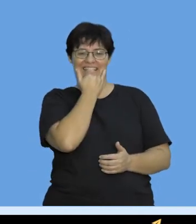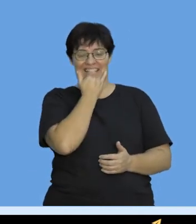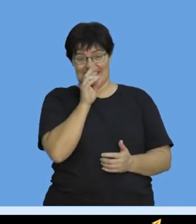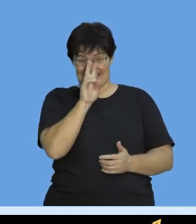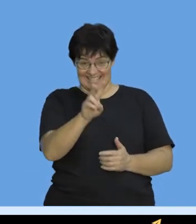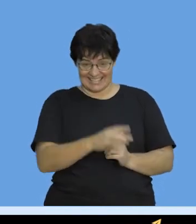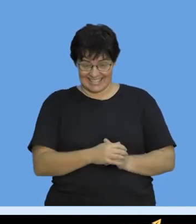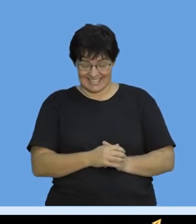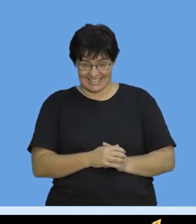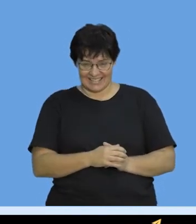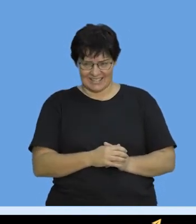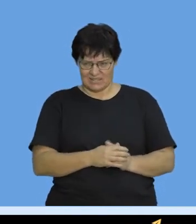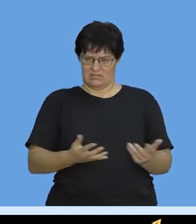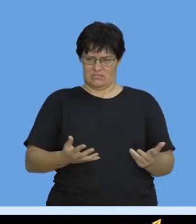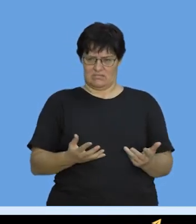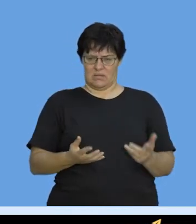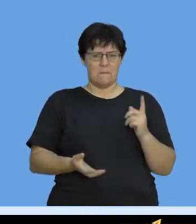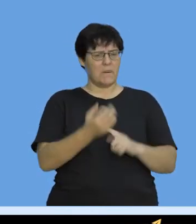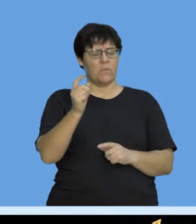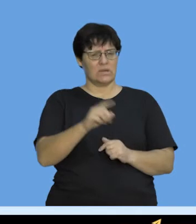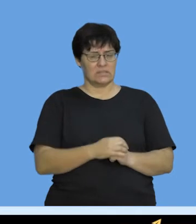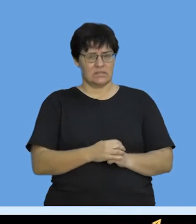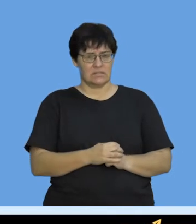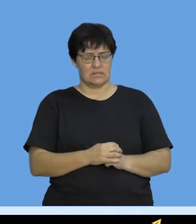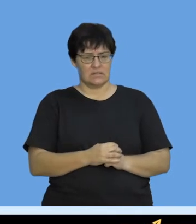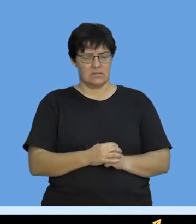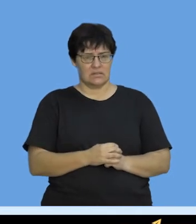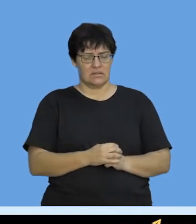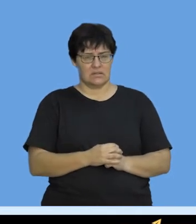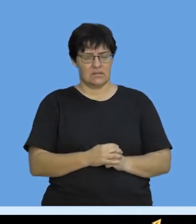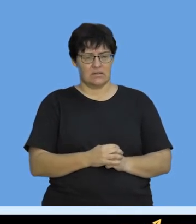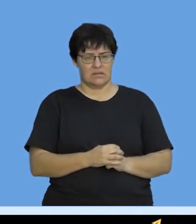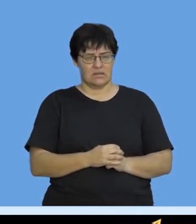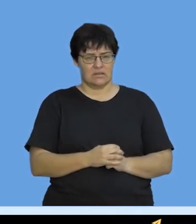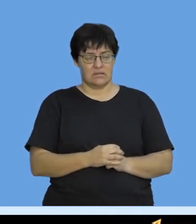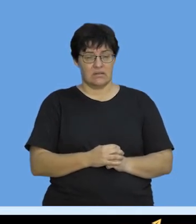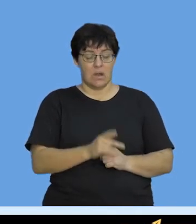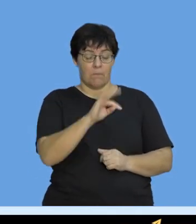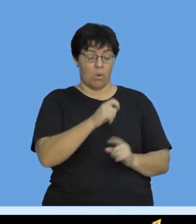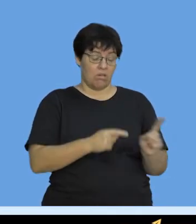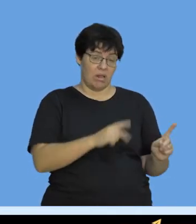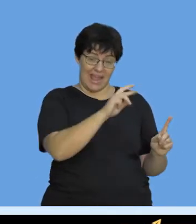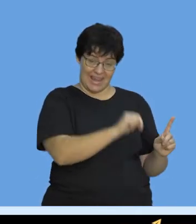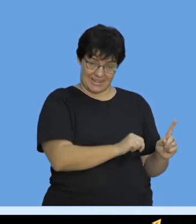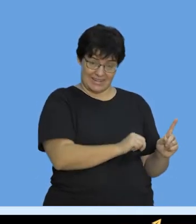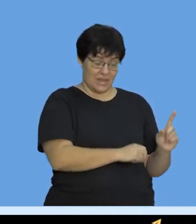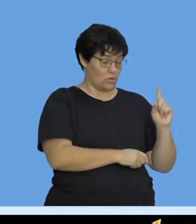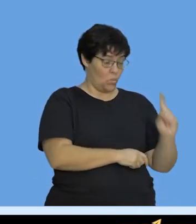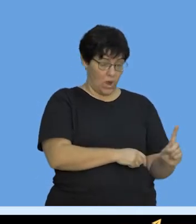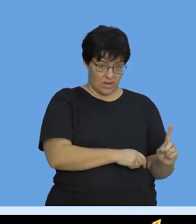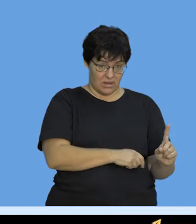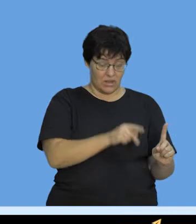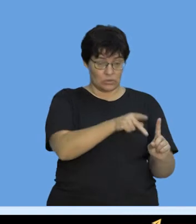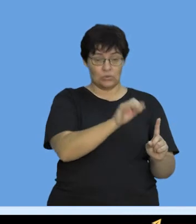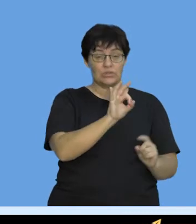okay? What is it that we derive here? The number of moles of nitrogen is 1, is